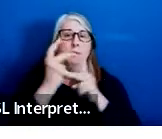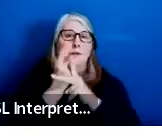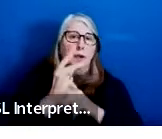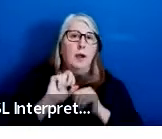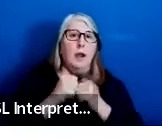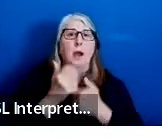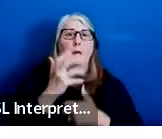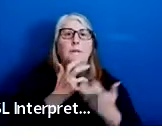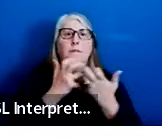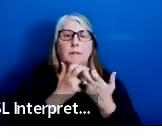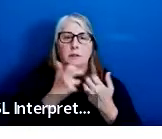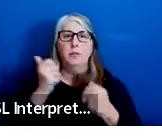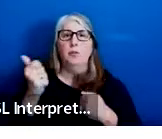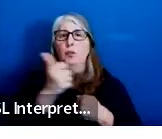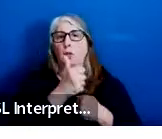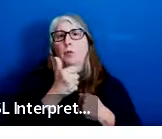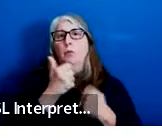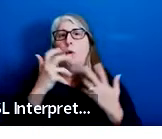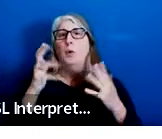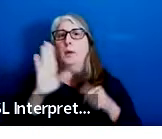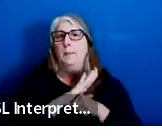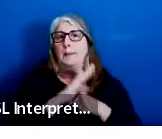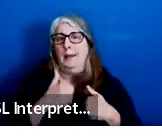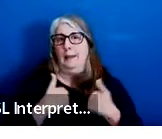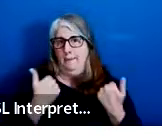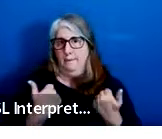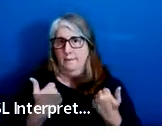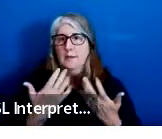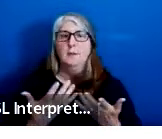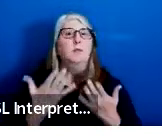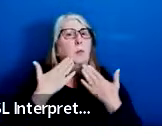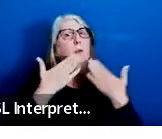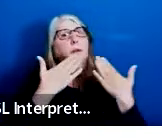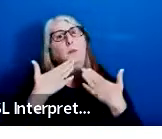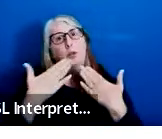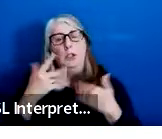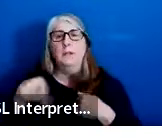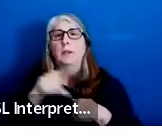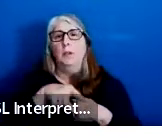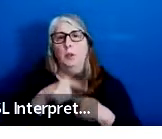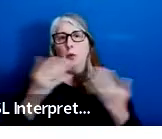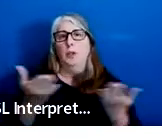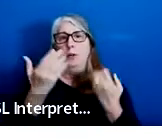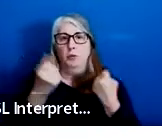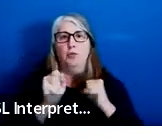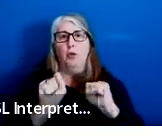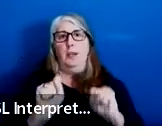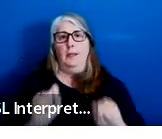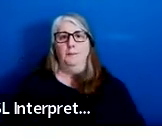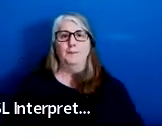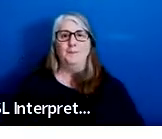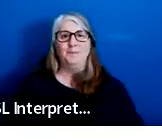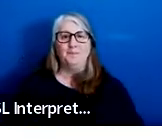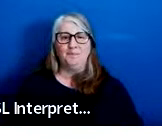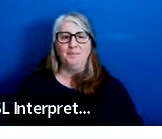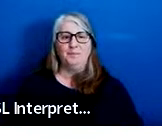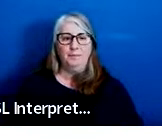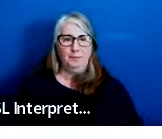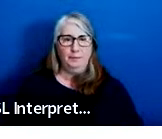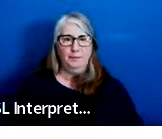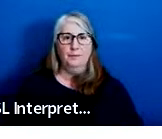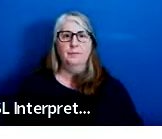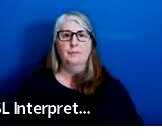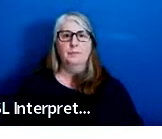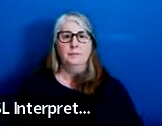fits into your already busy enough life. So we really appreciate that you're here and that you're trying it. Can you